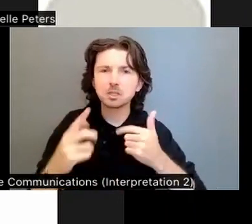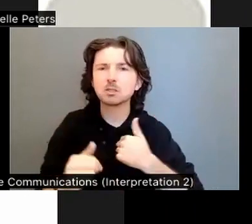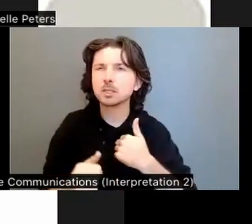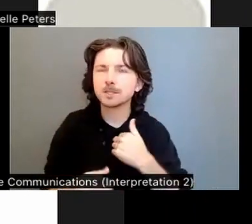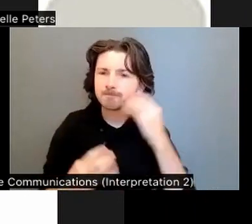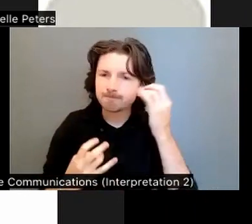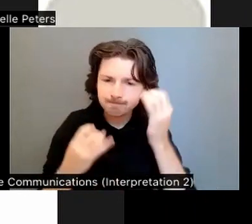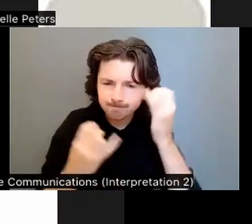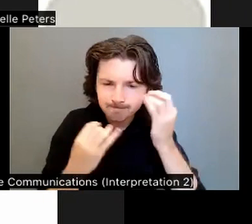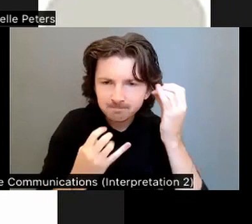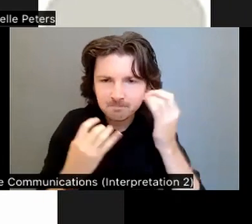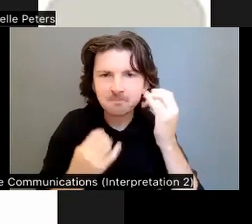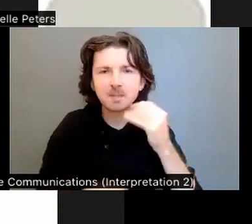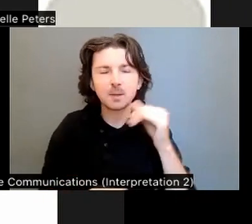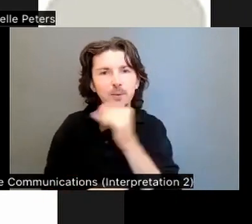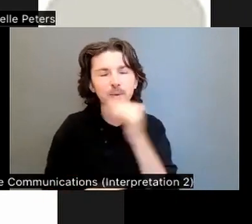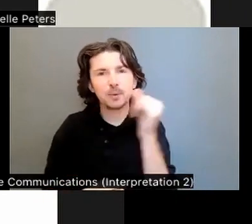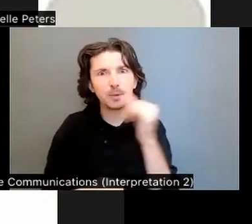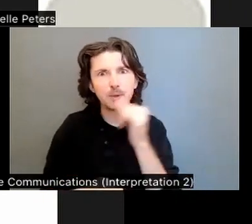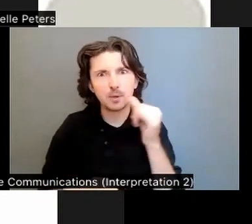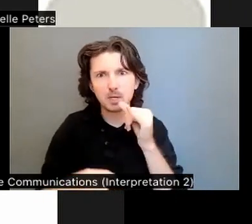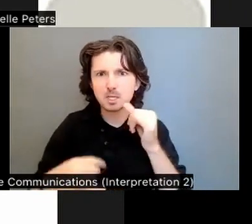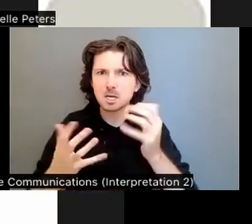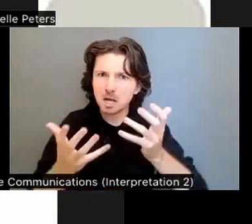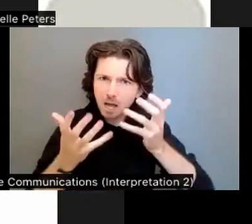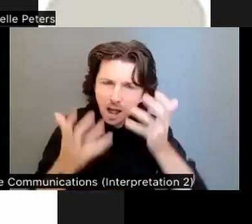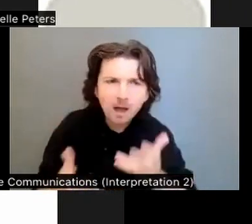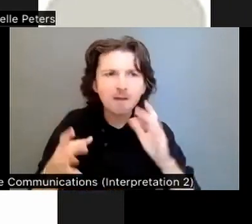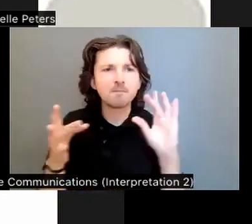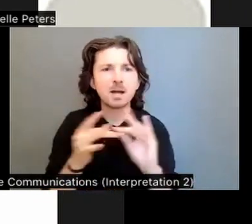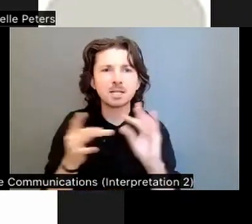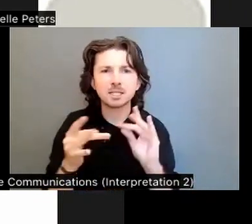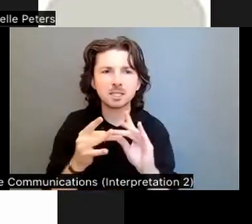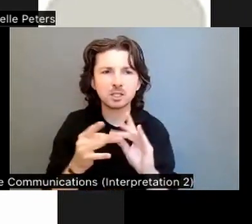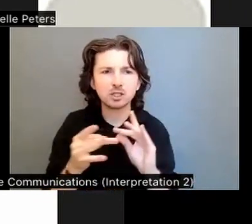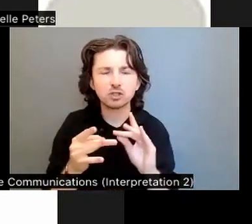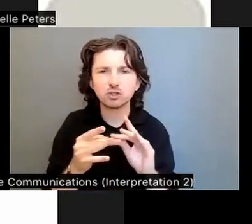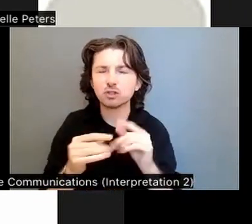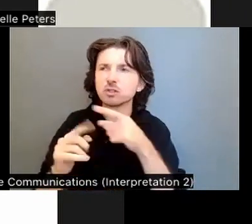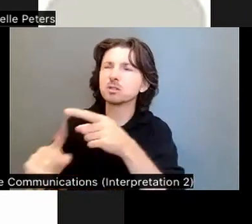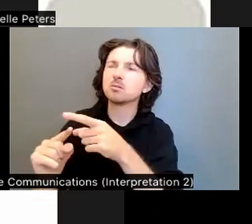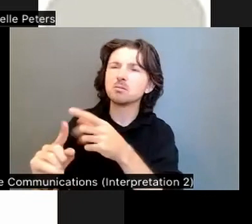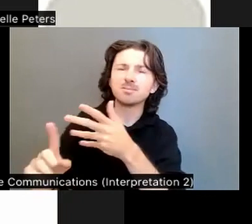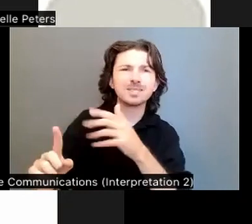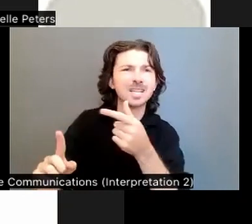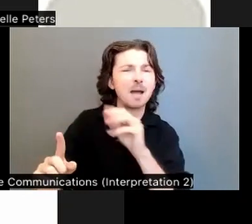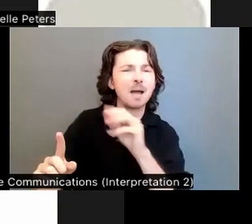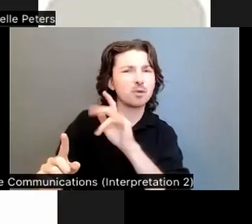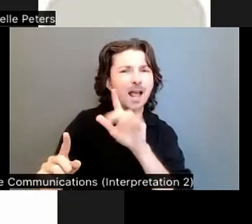I was reflecting on Gabrielle's comments as well, and something that John had said about